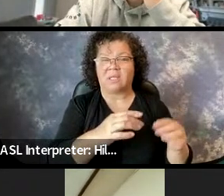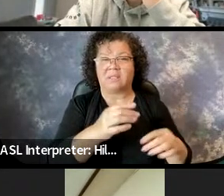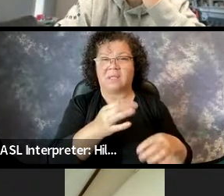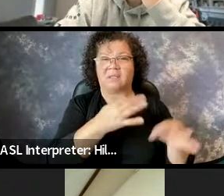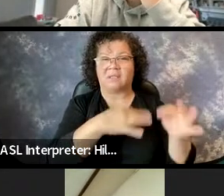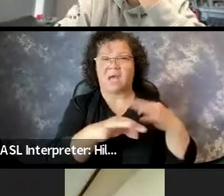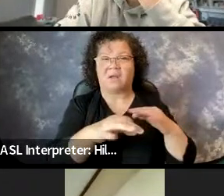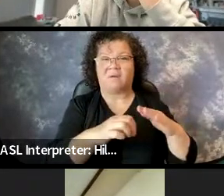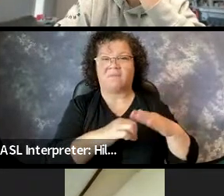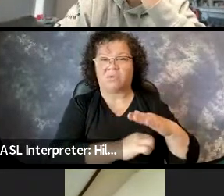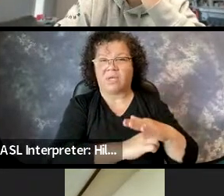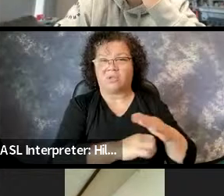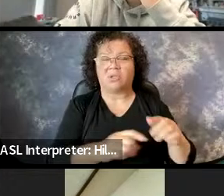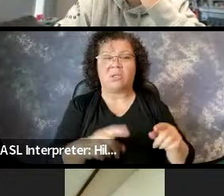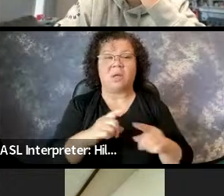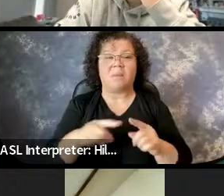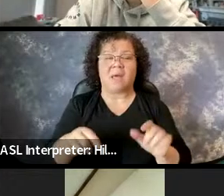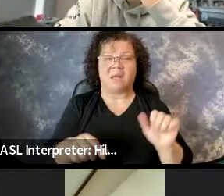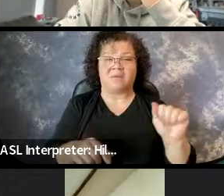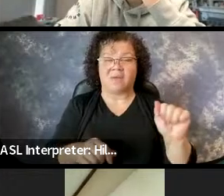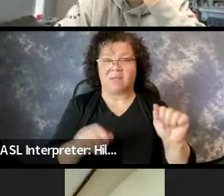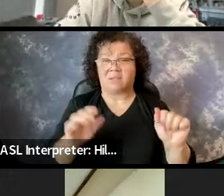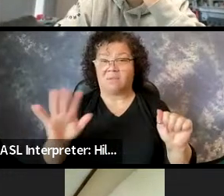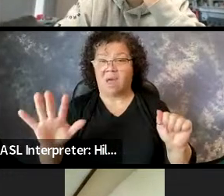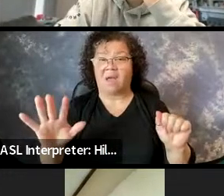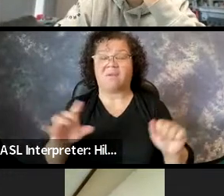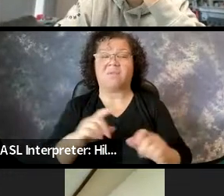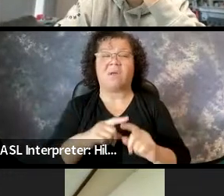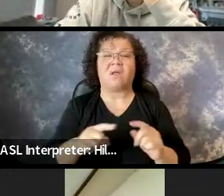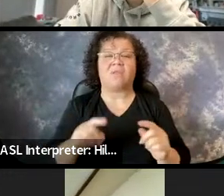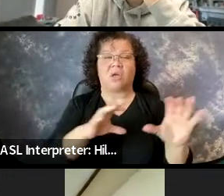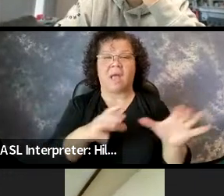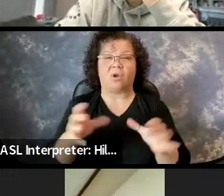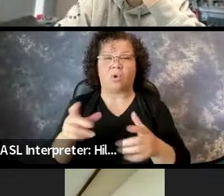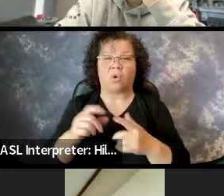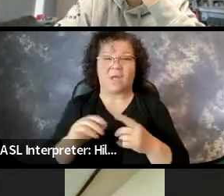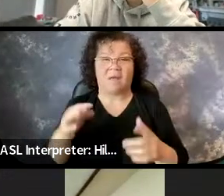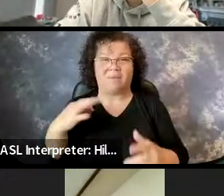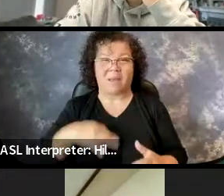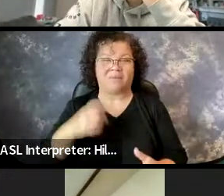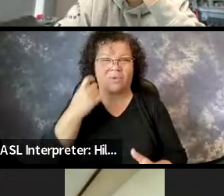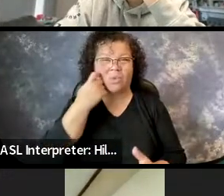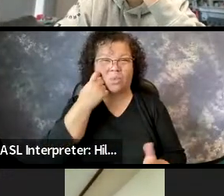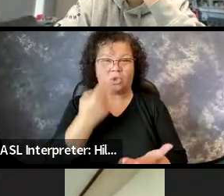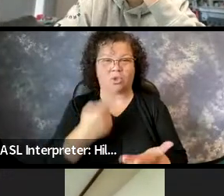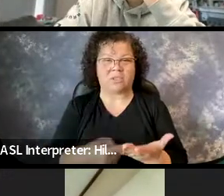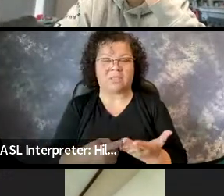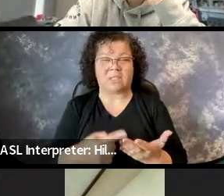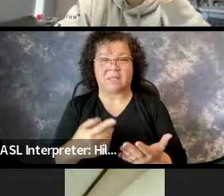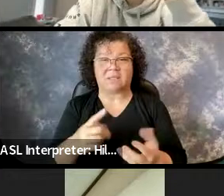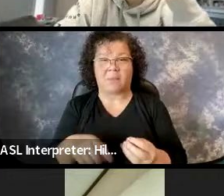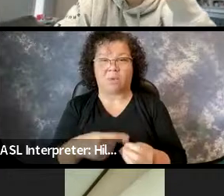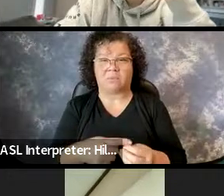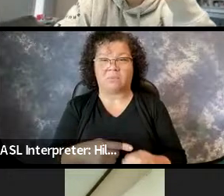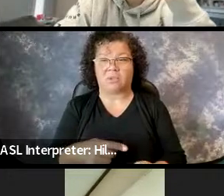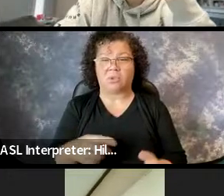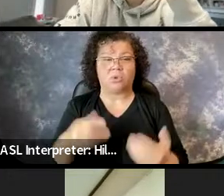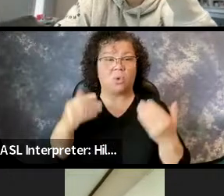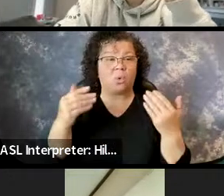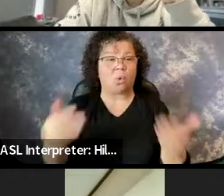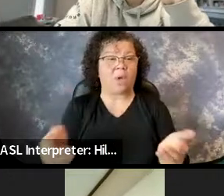on the avoid further harm category of benefits that we just reviewed this morning. And if folks can go ahead and